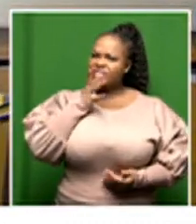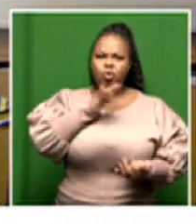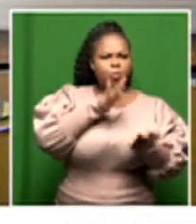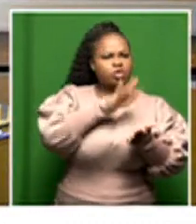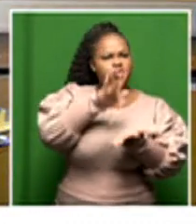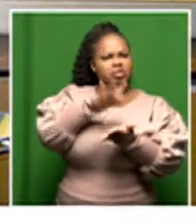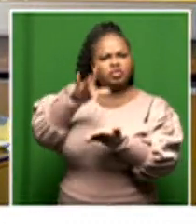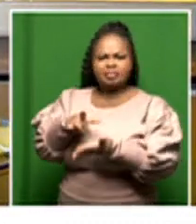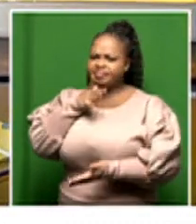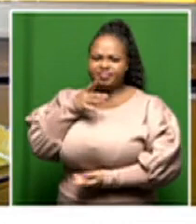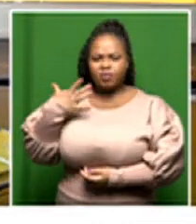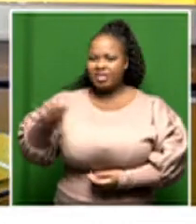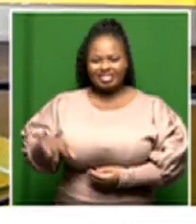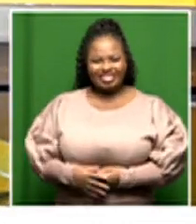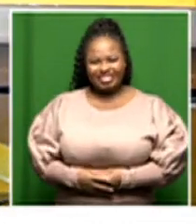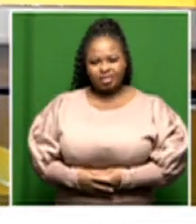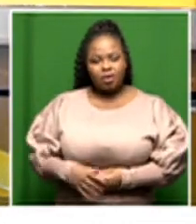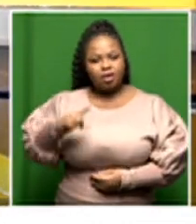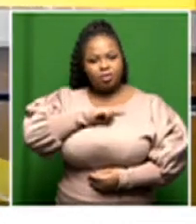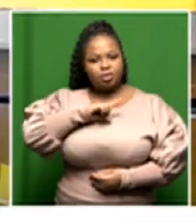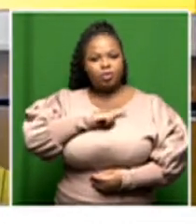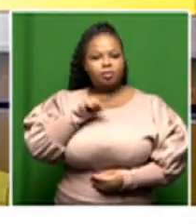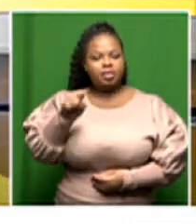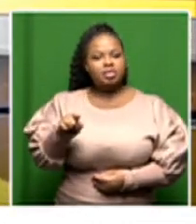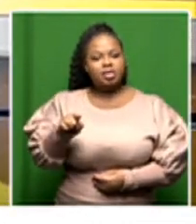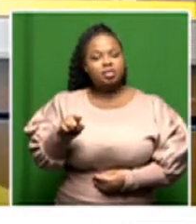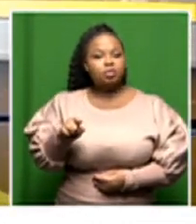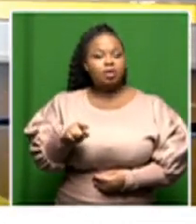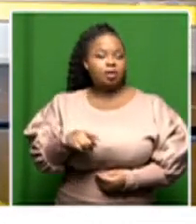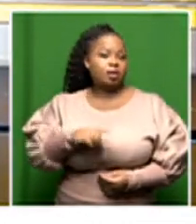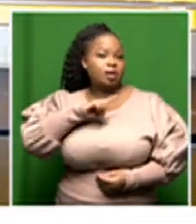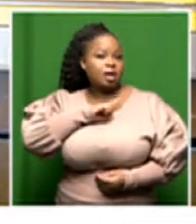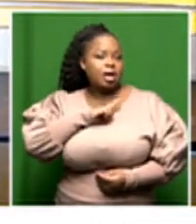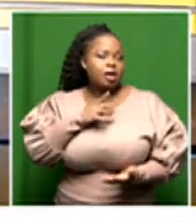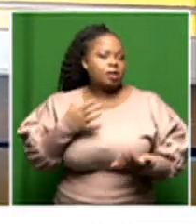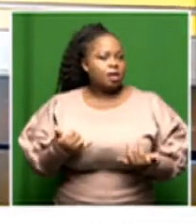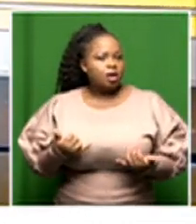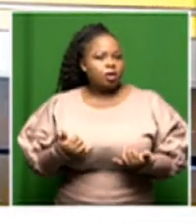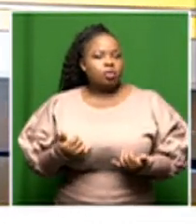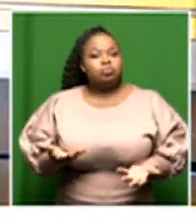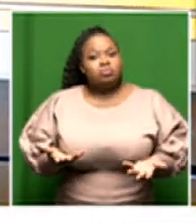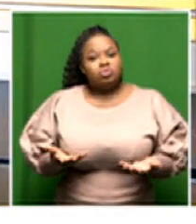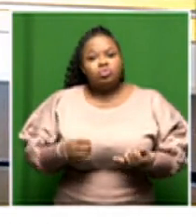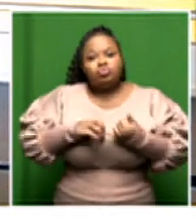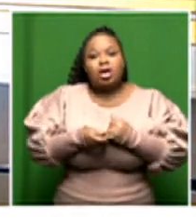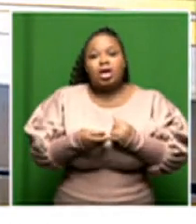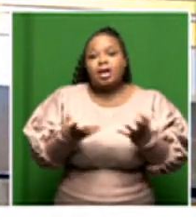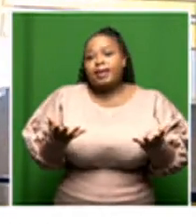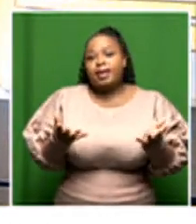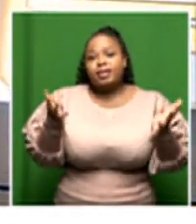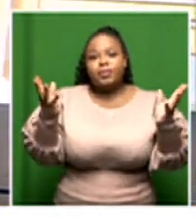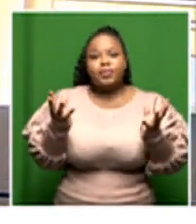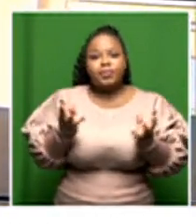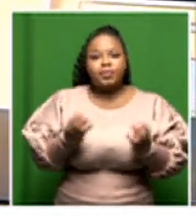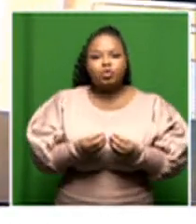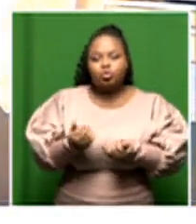posts, because often the inability to meet your costs